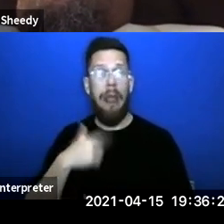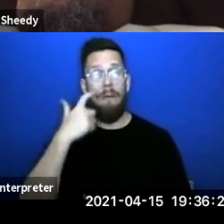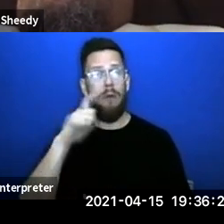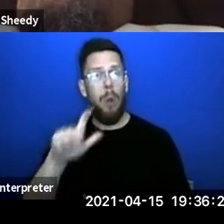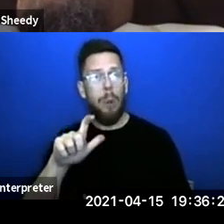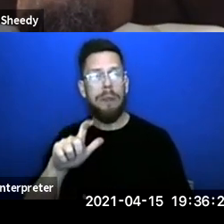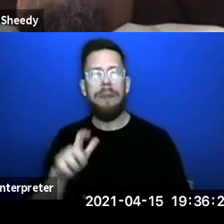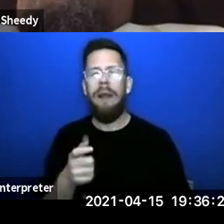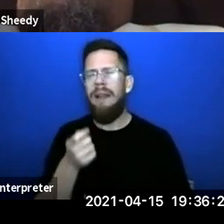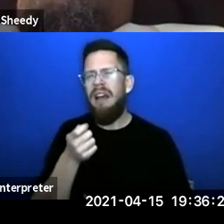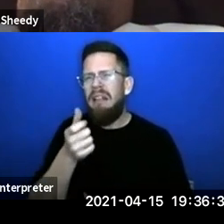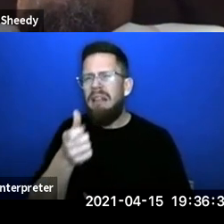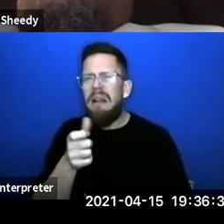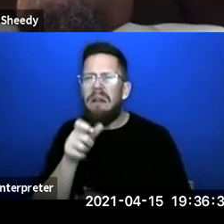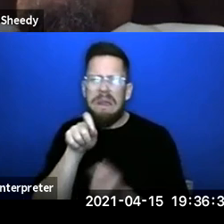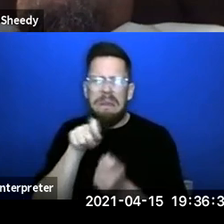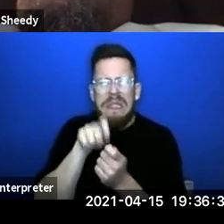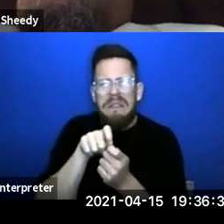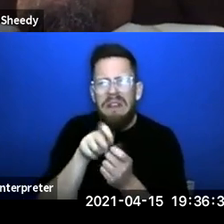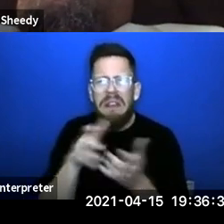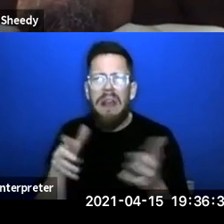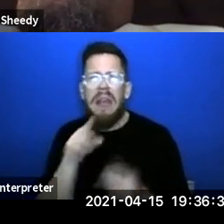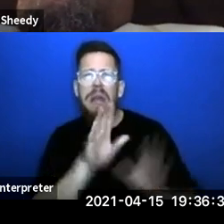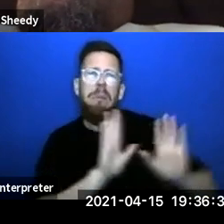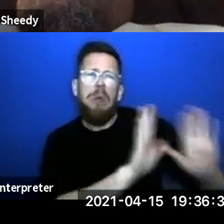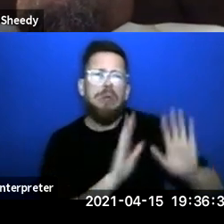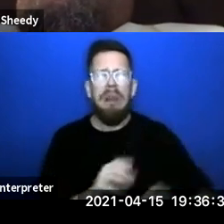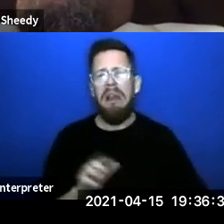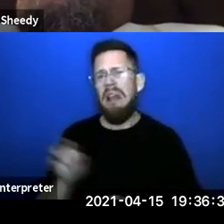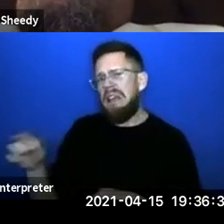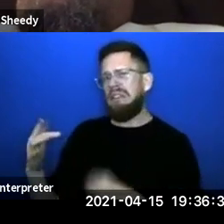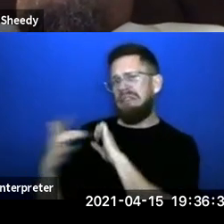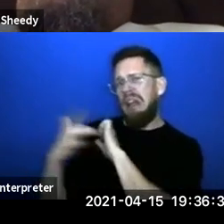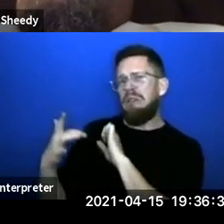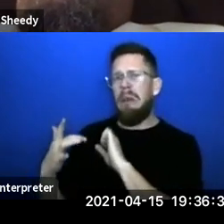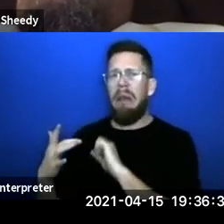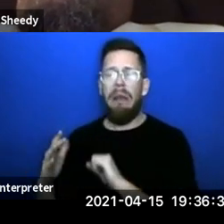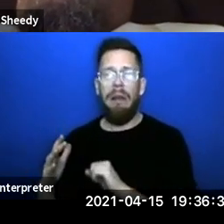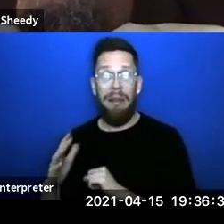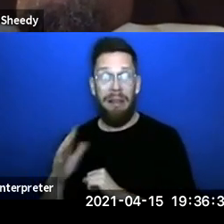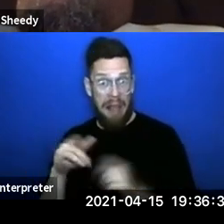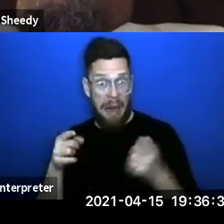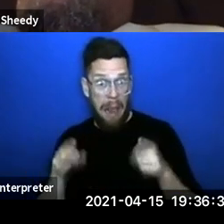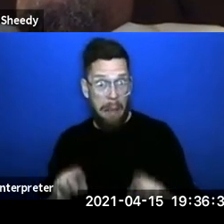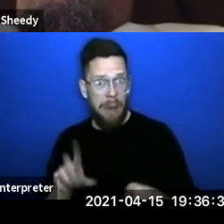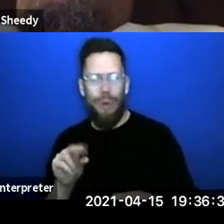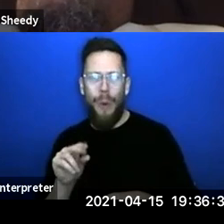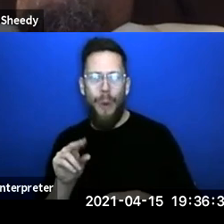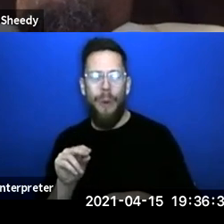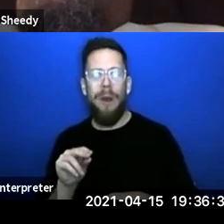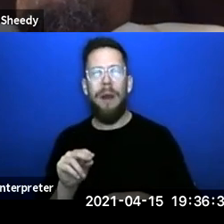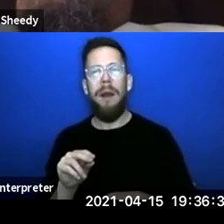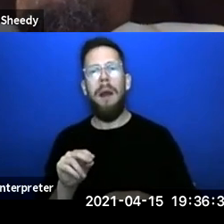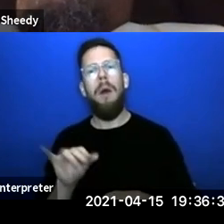little nitpicky things between the kids, he pushed me, he touched me, that's obviously not happening, but neither is he called me